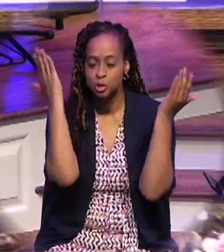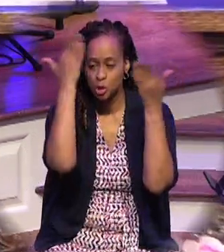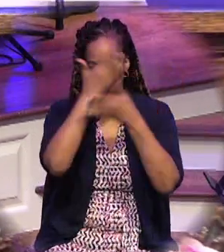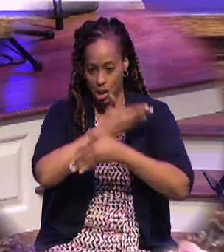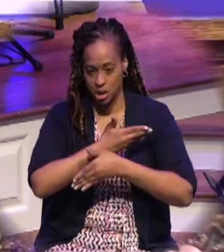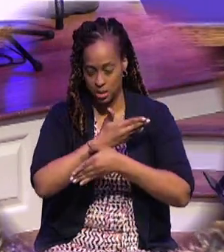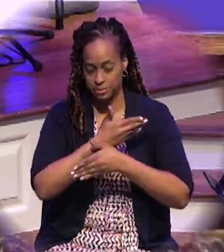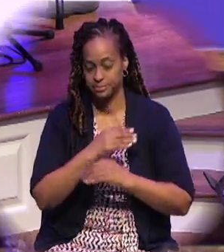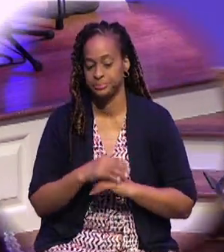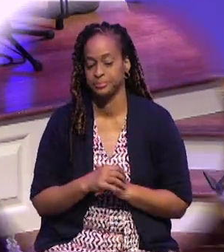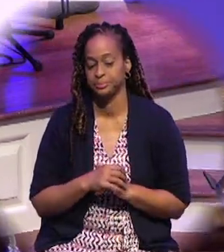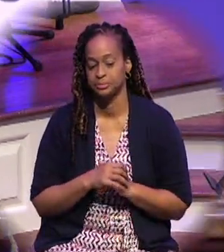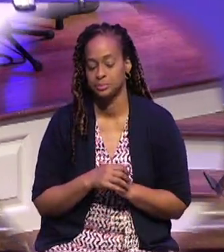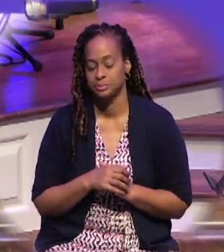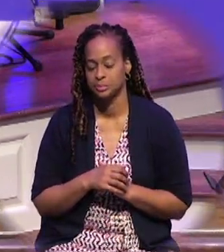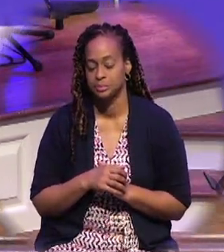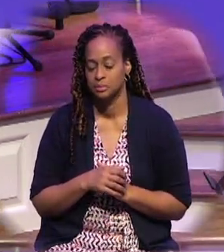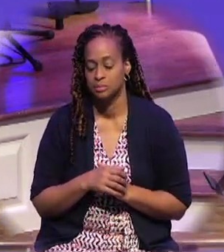dark,